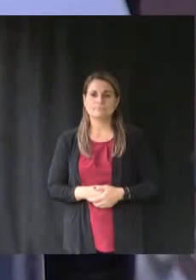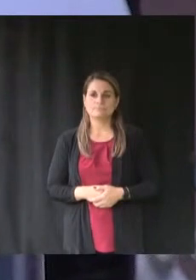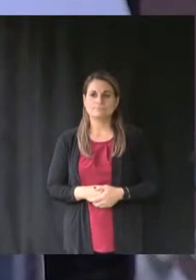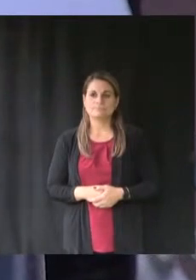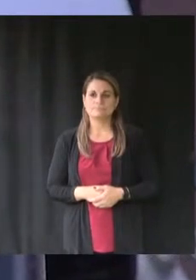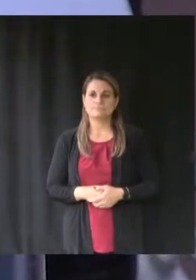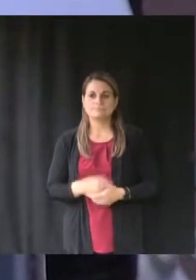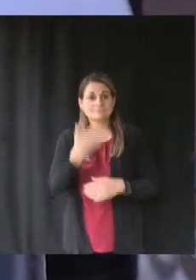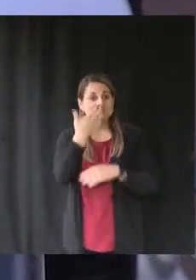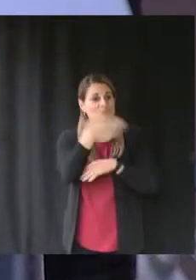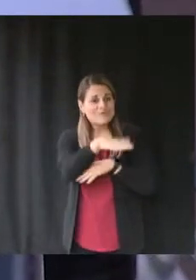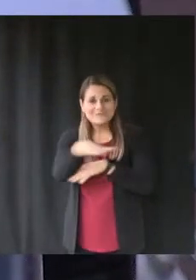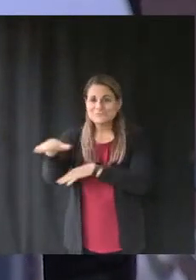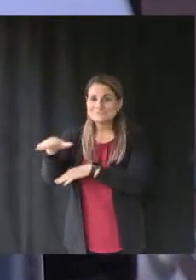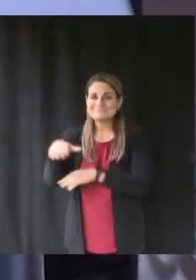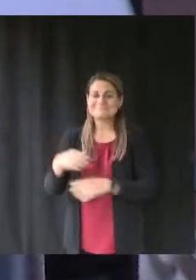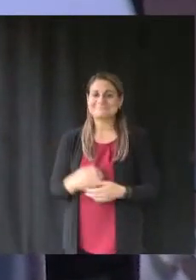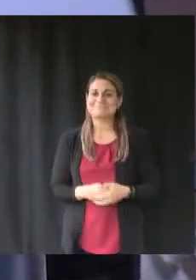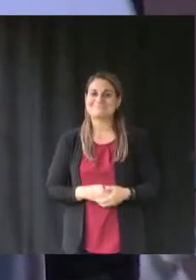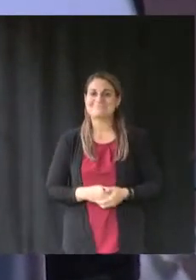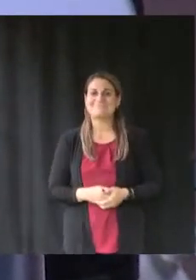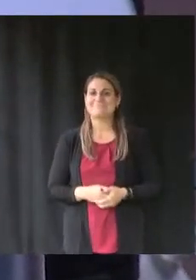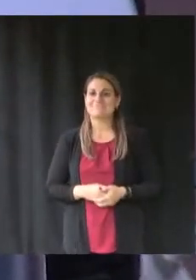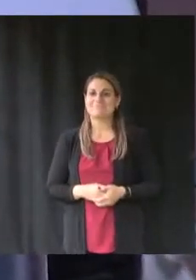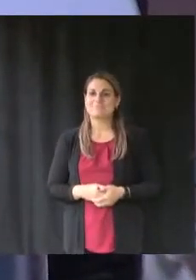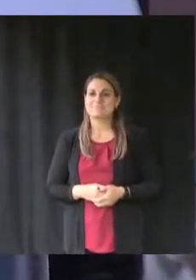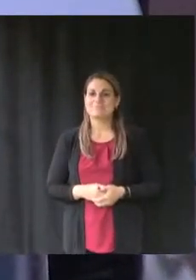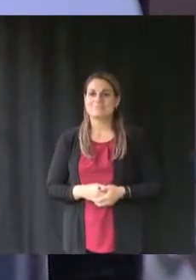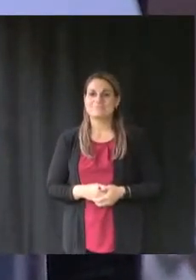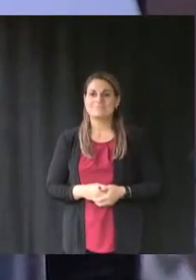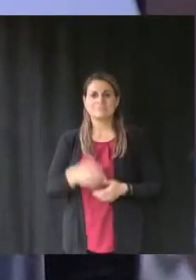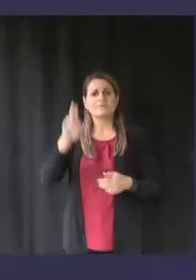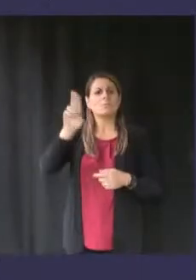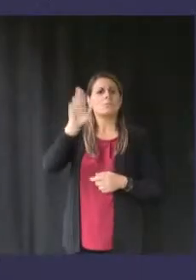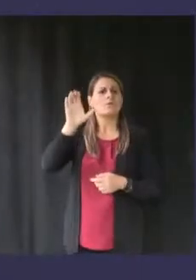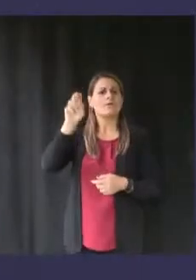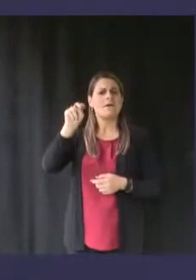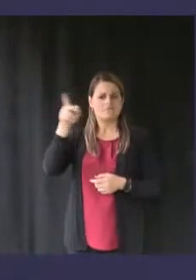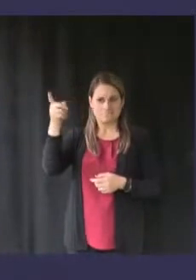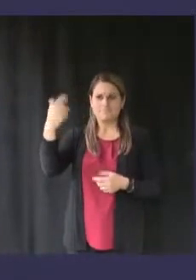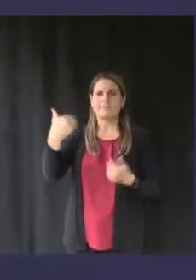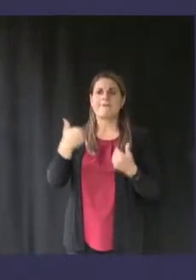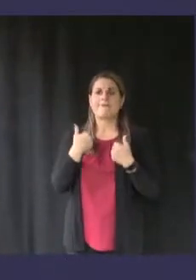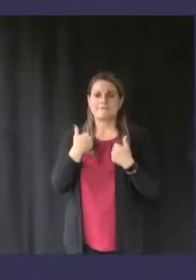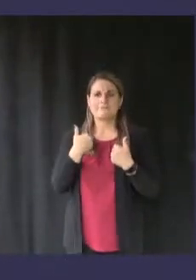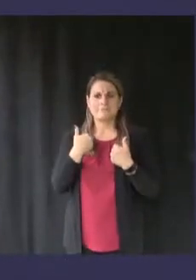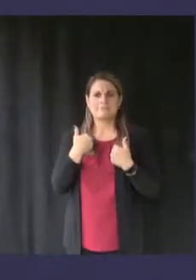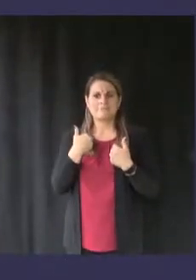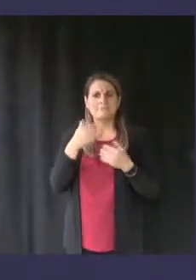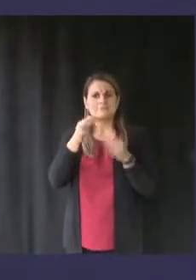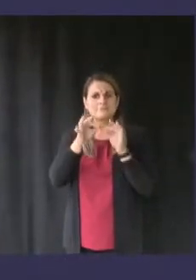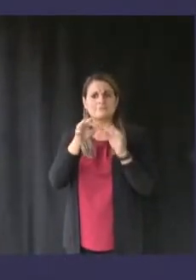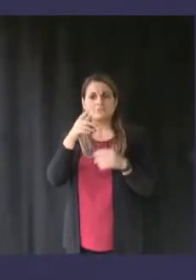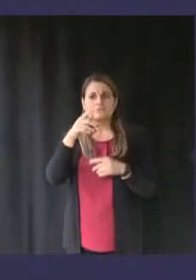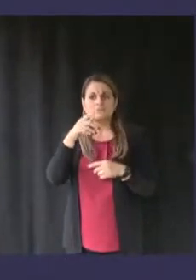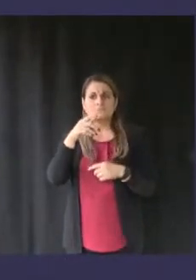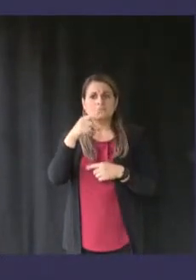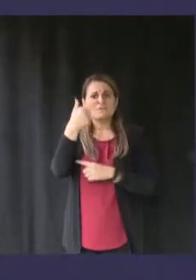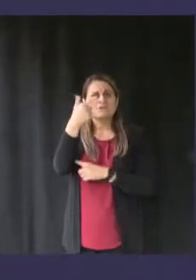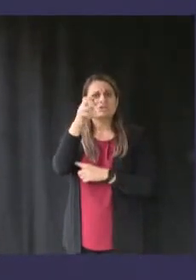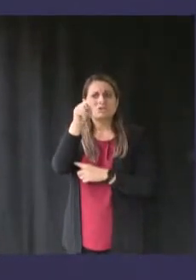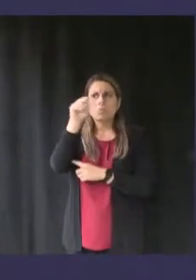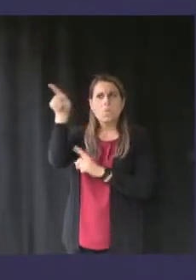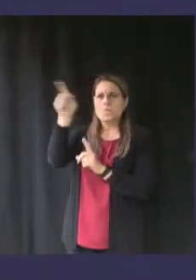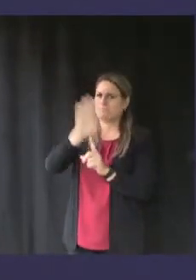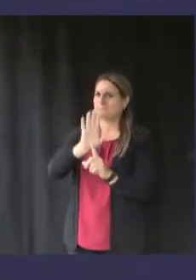Good afternoon, everyone. There's a saying at UConn, never speak after Gino. I'm going to modify that to never speak after